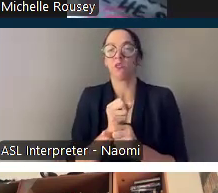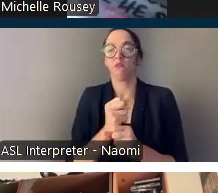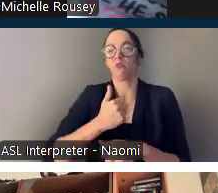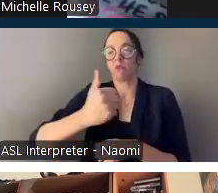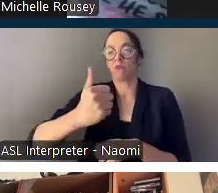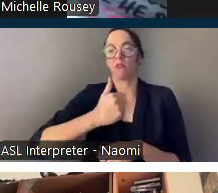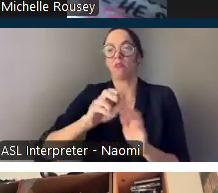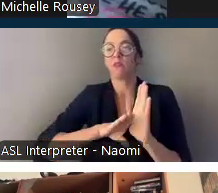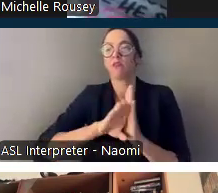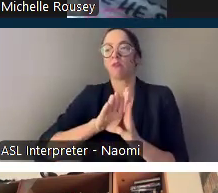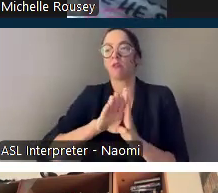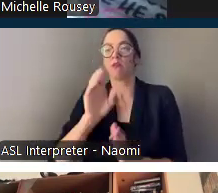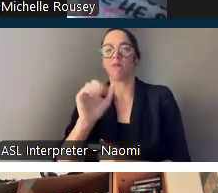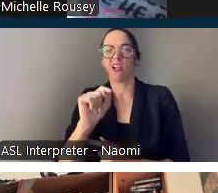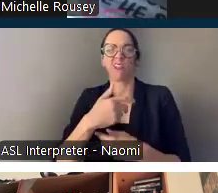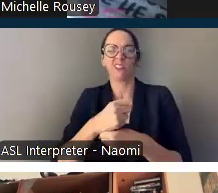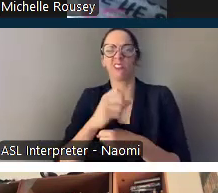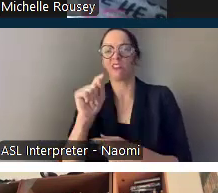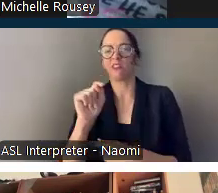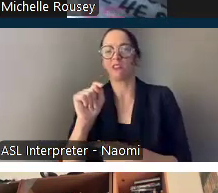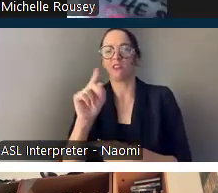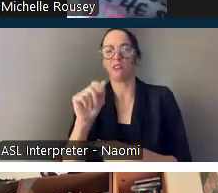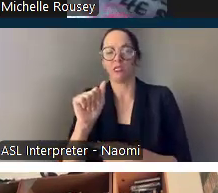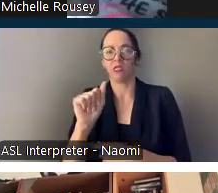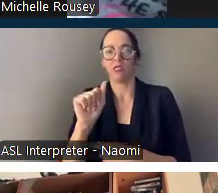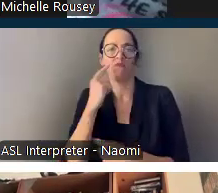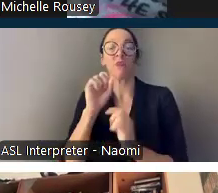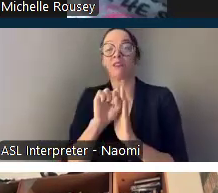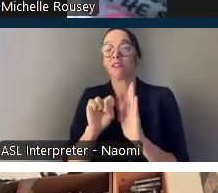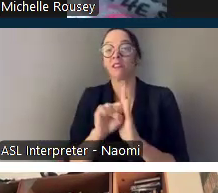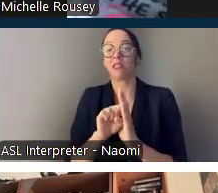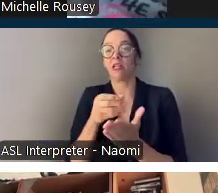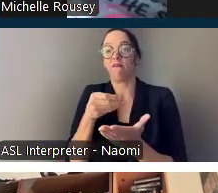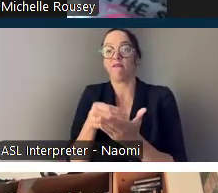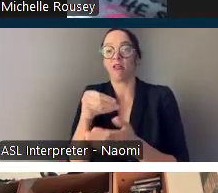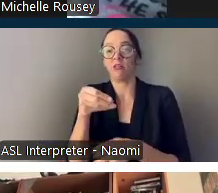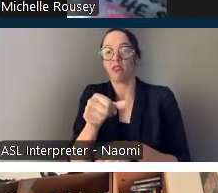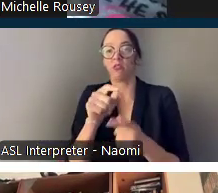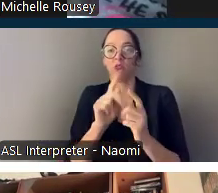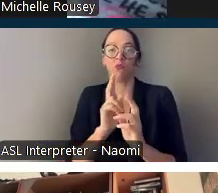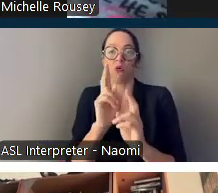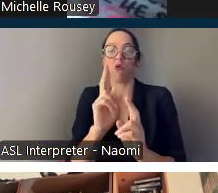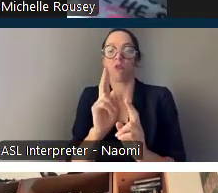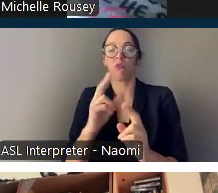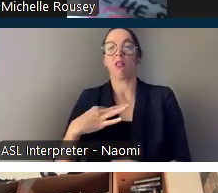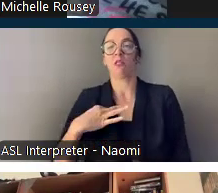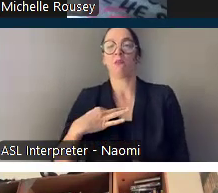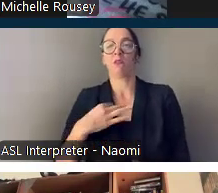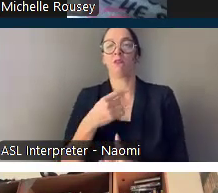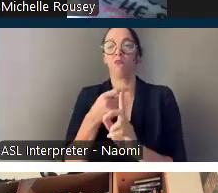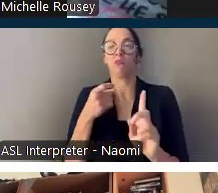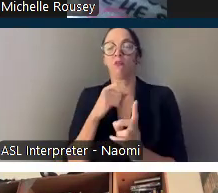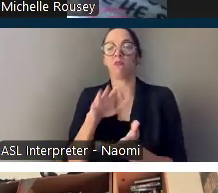service alongside their existing processes. Create a standard definition of caregiver to